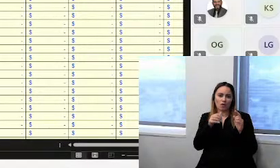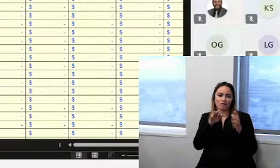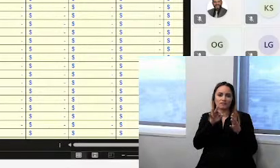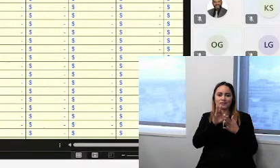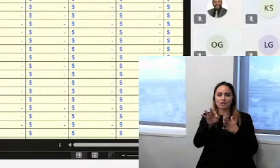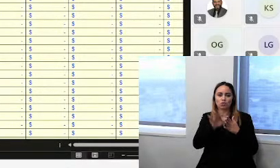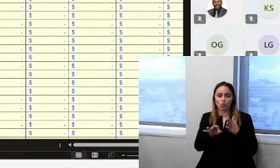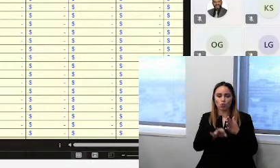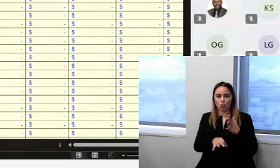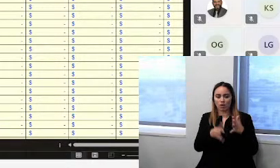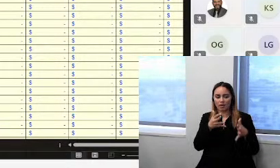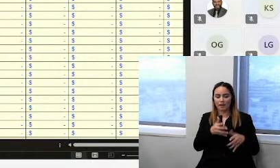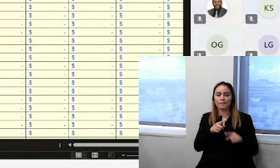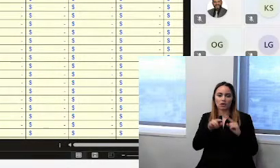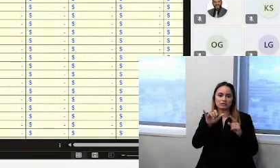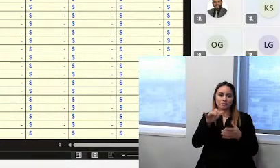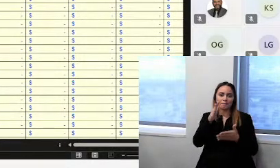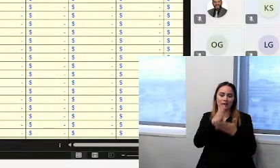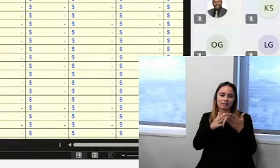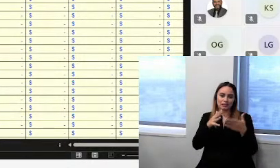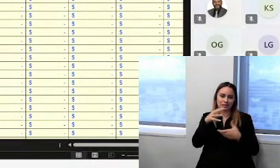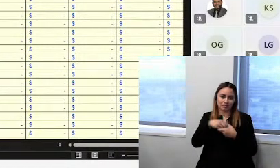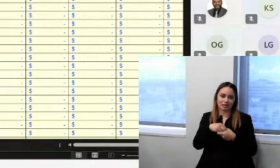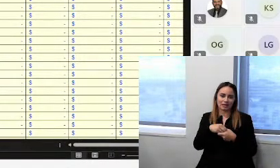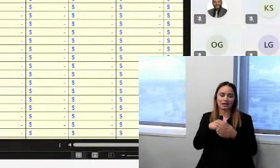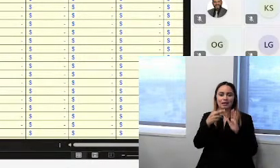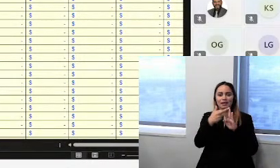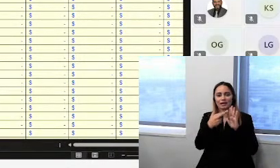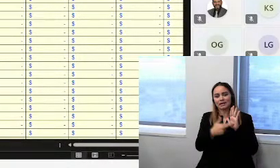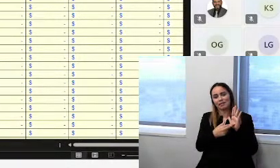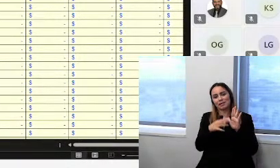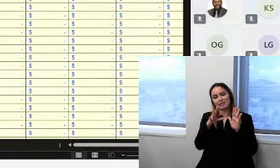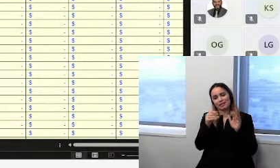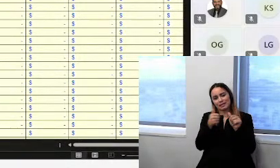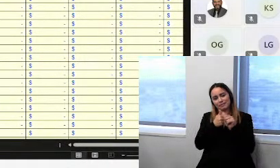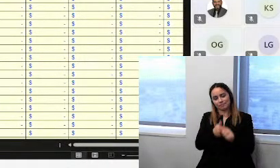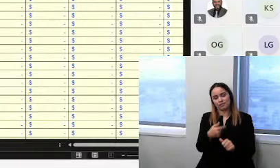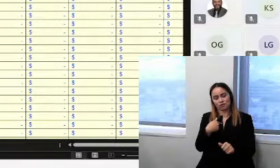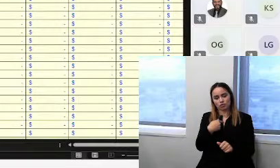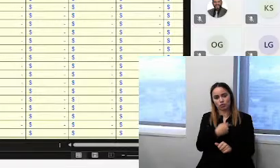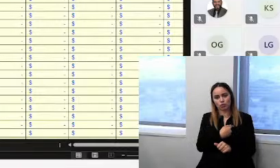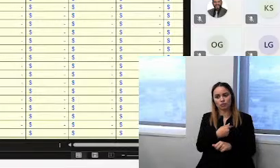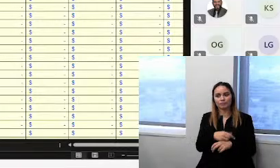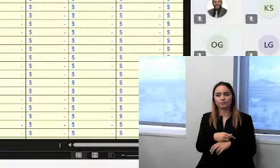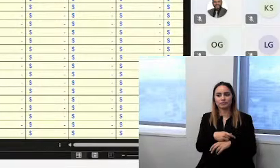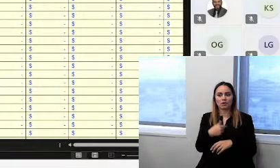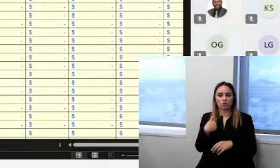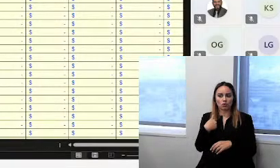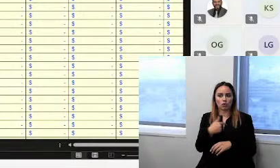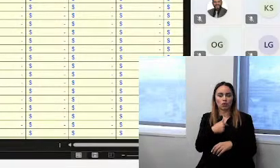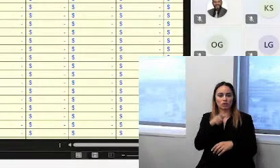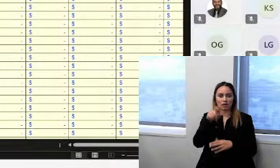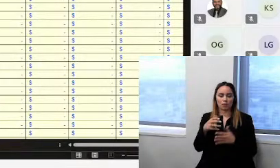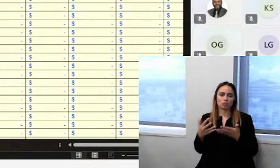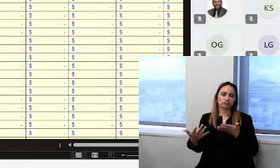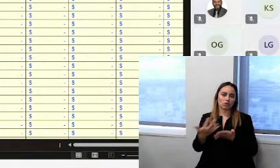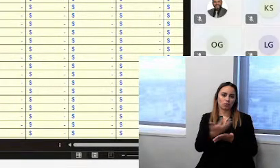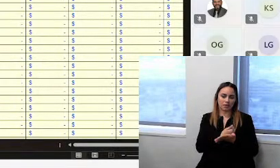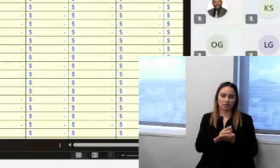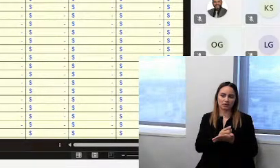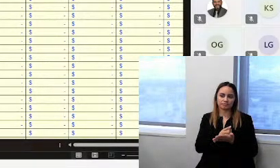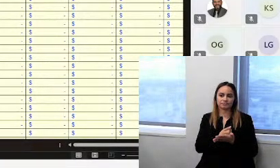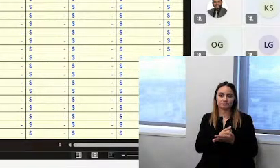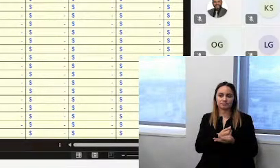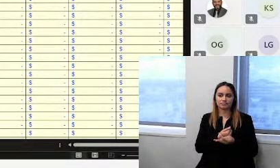part of the process and rules and regulations that we follow. This will actually have to be recovered. So sort of it is similar to what